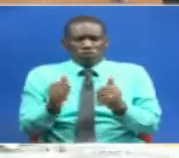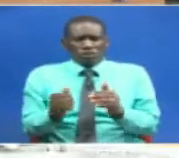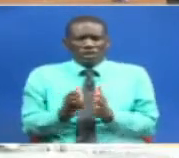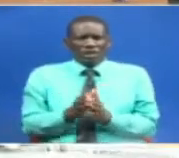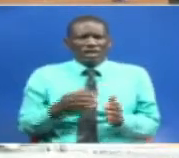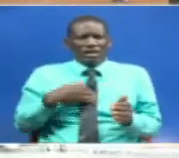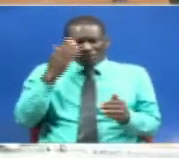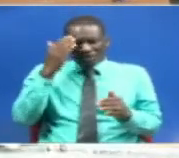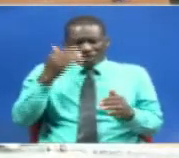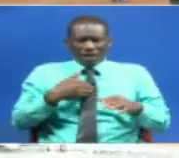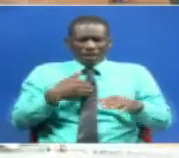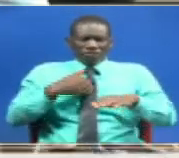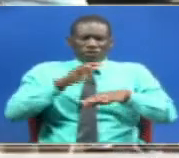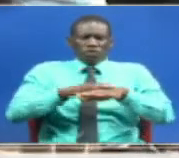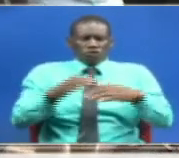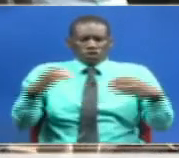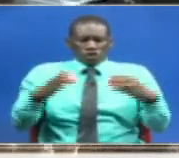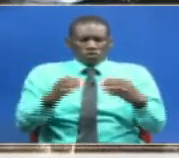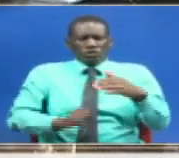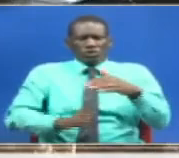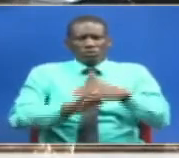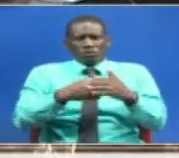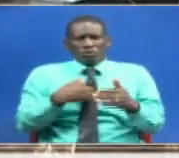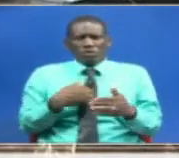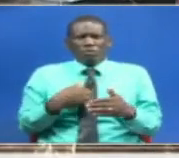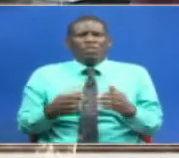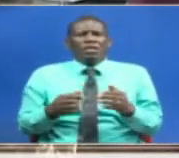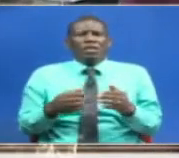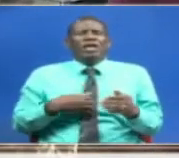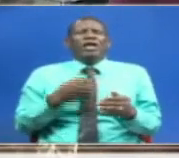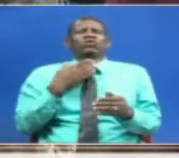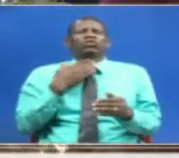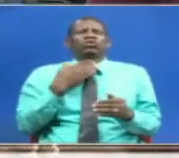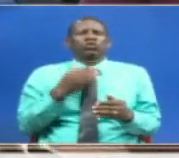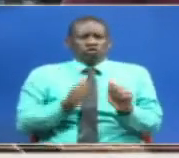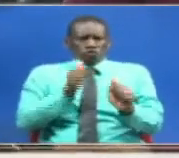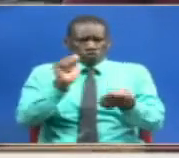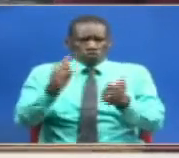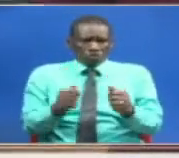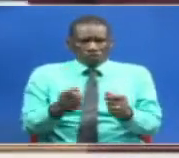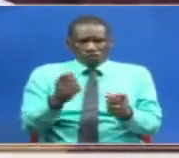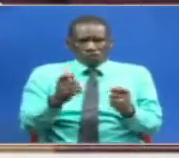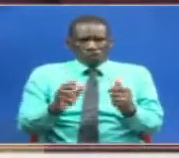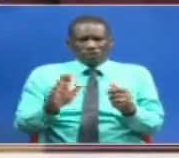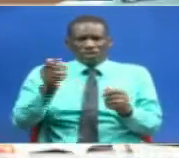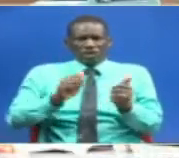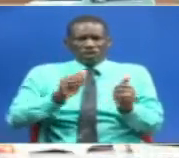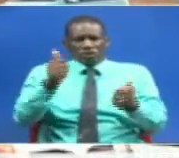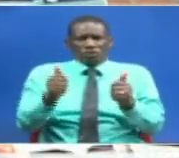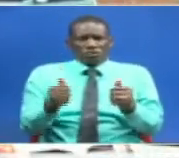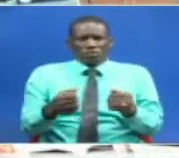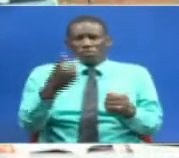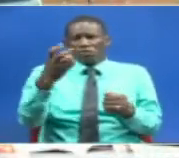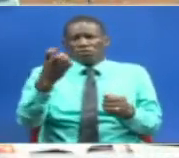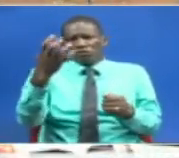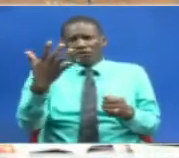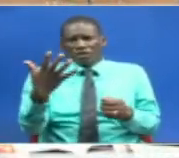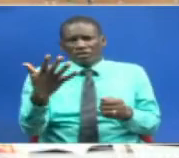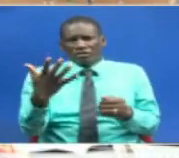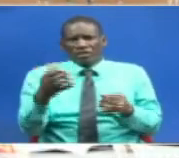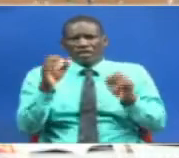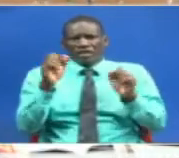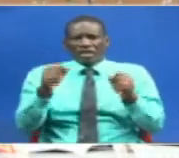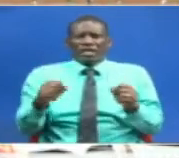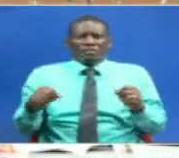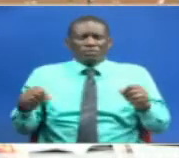very good team behind me, very good sponsors. I want to just compete in a few KNRCs. Maybe 2025 we'll do a full season